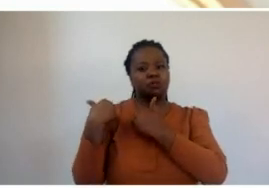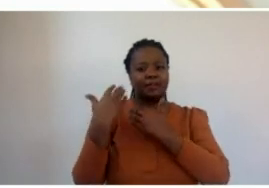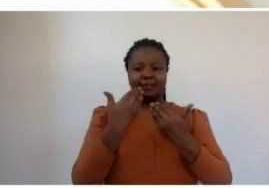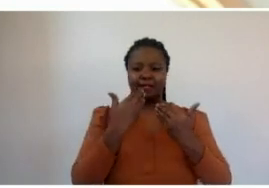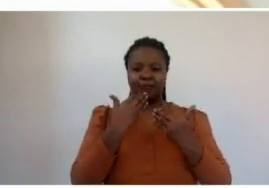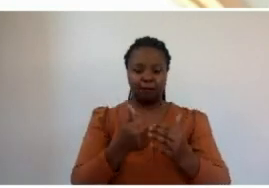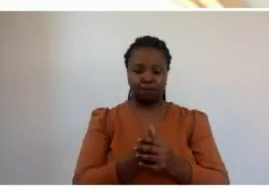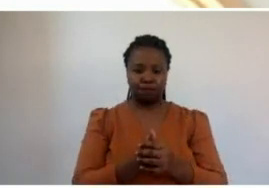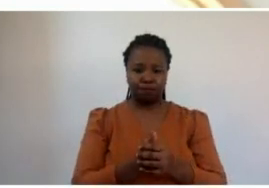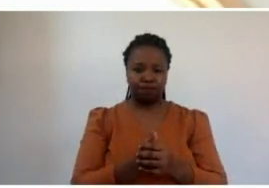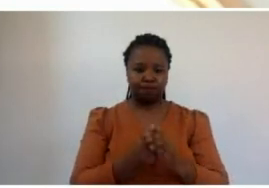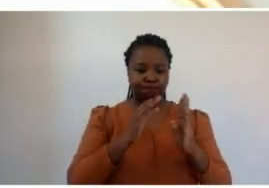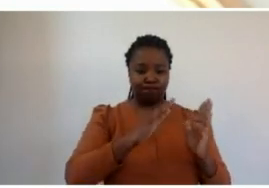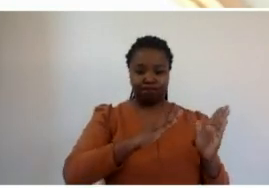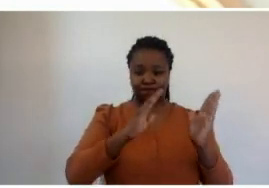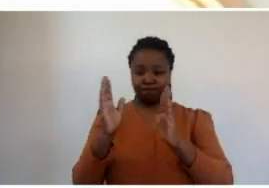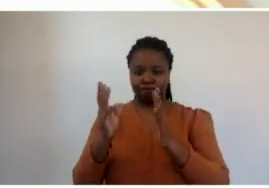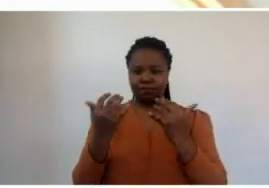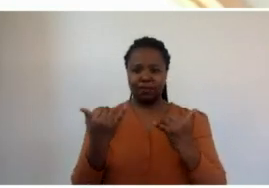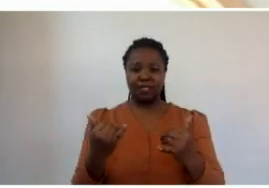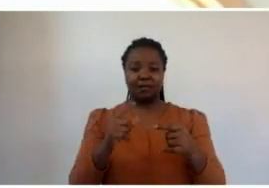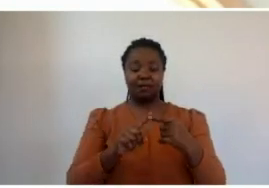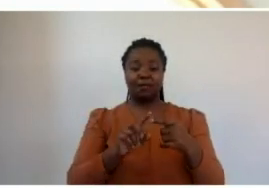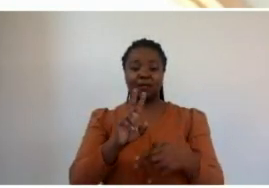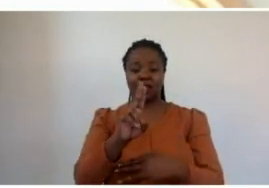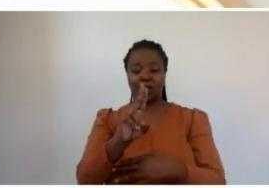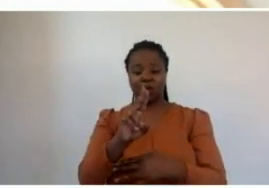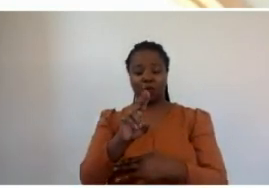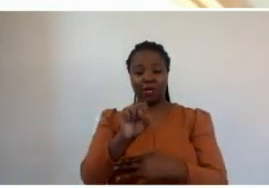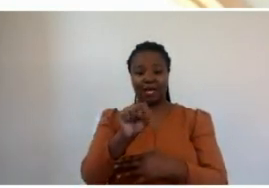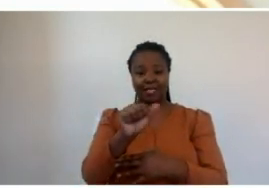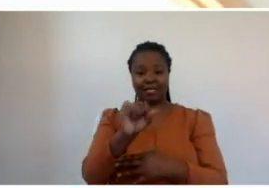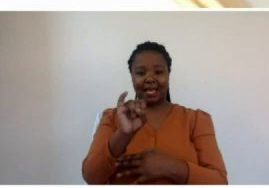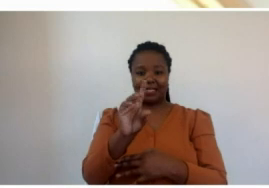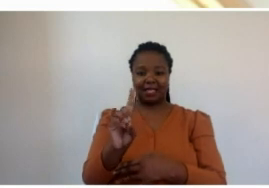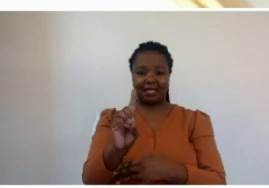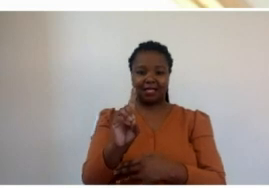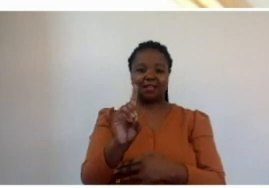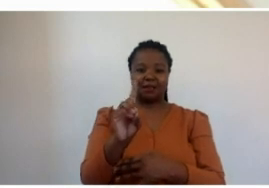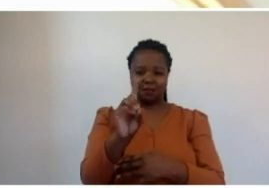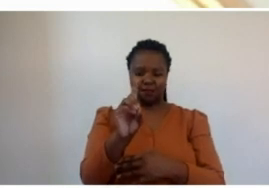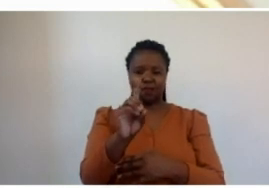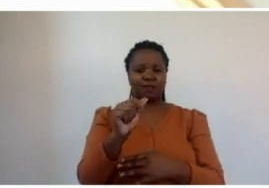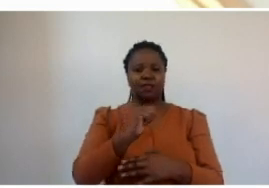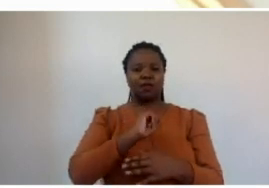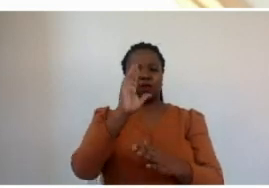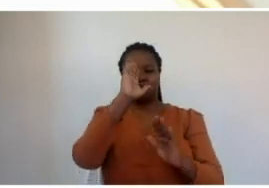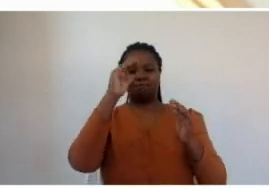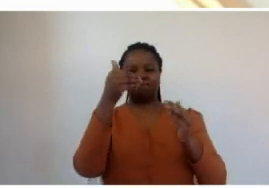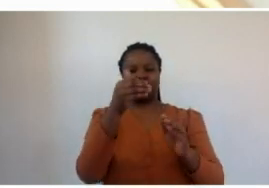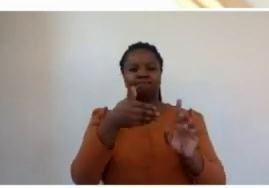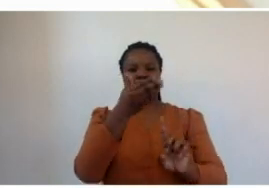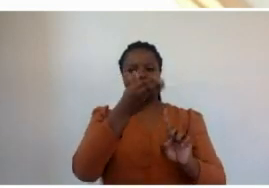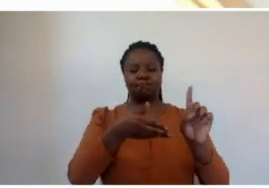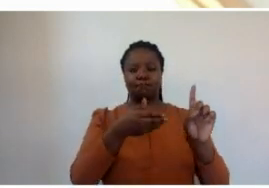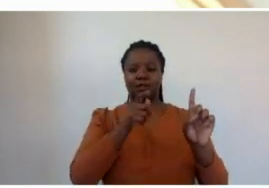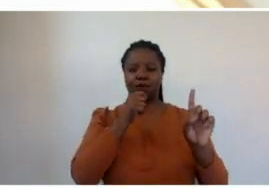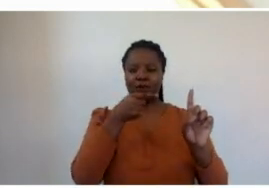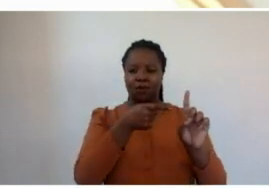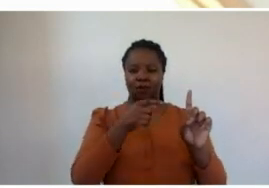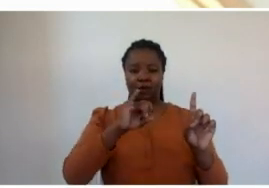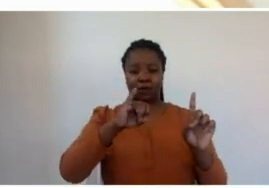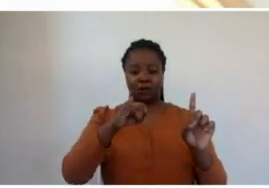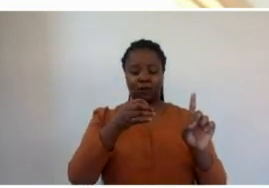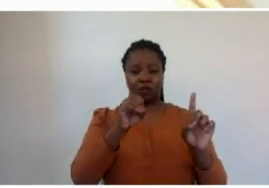we'll come to USAID. We're going to talk to Josa, the Inclusive